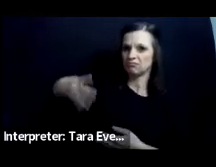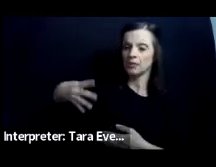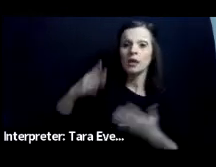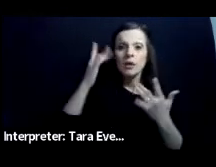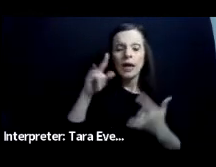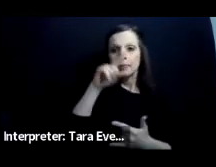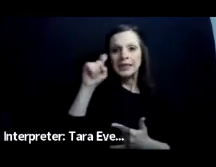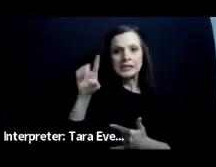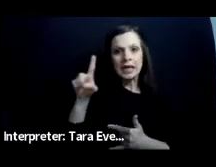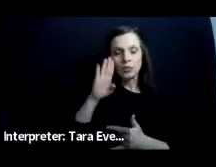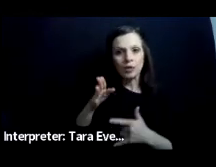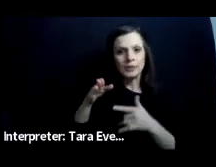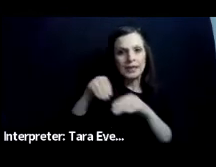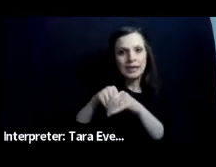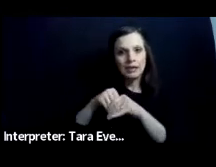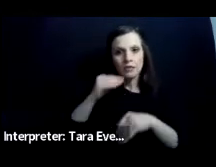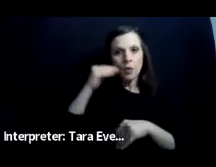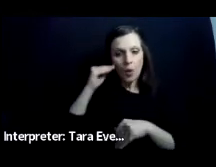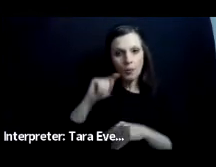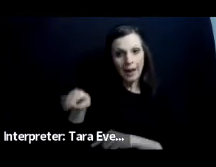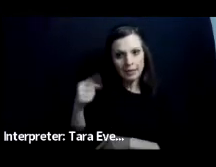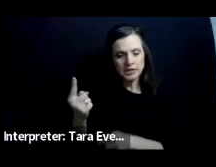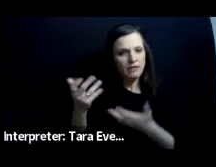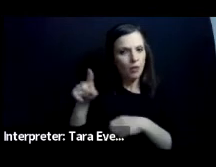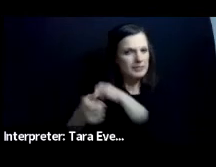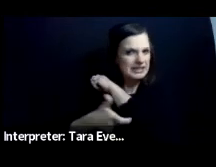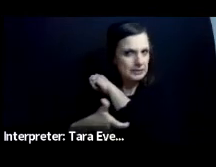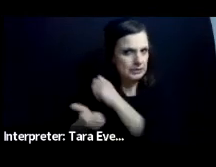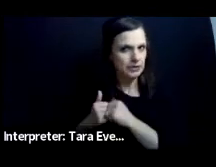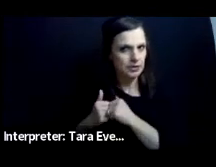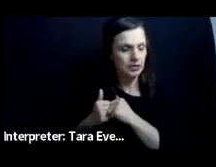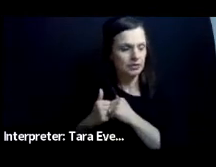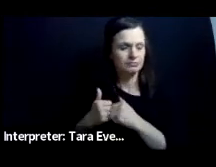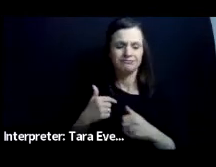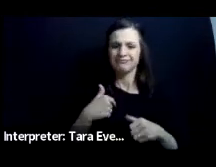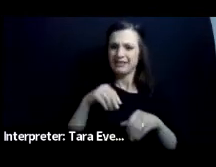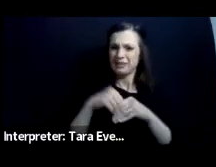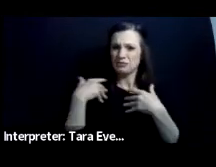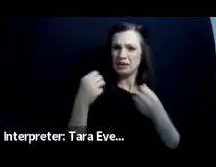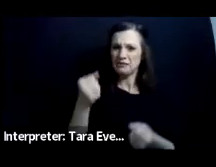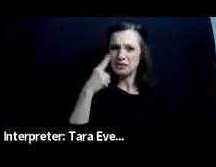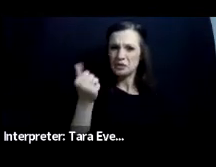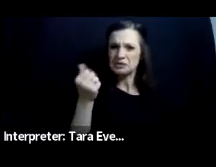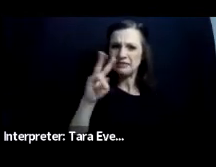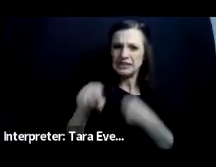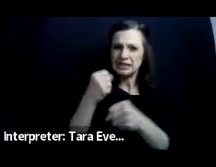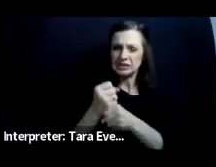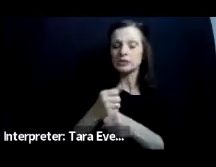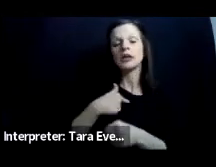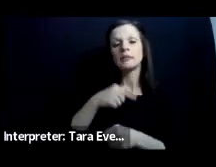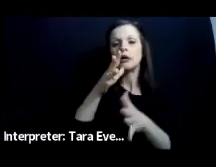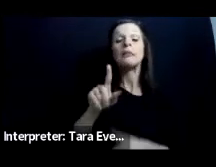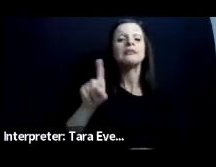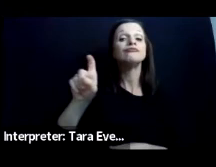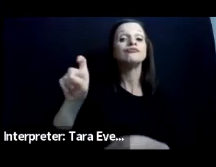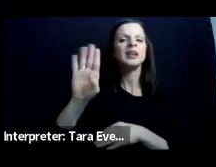be tempted." I've been in recovery 17 years, and I looked after my grandmother went back to her bedroom. I looked around the corner at my aunt, and I